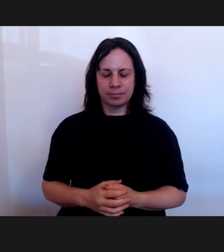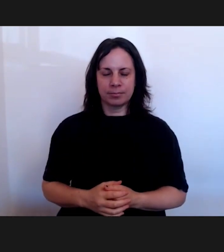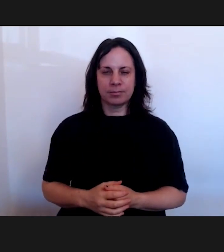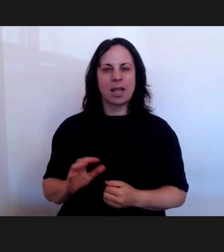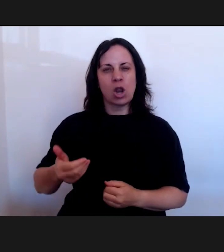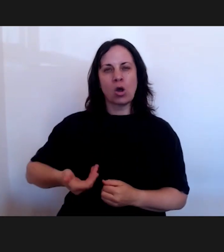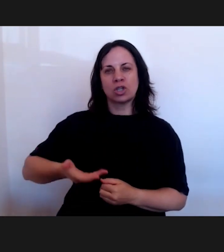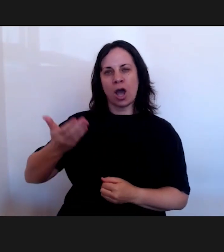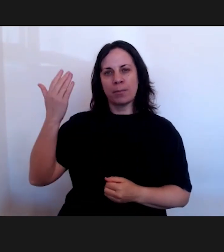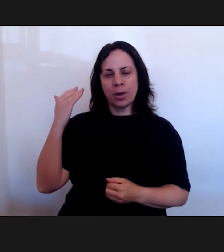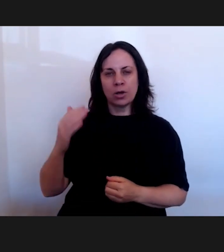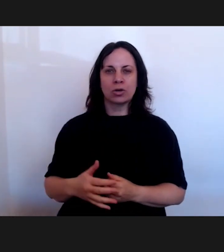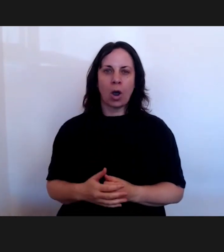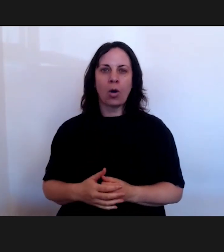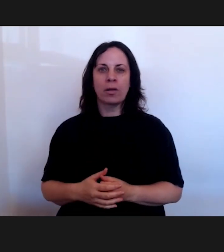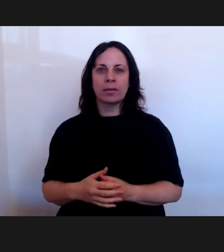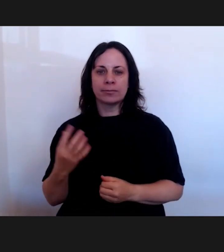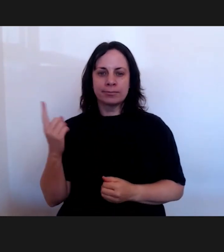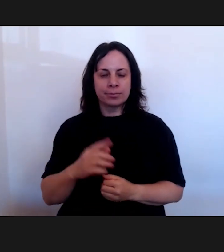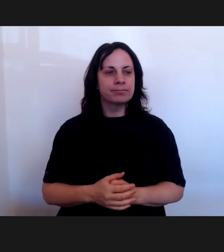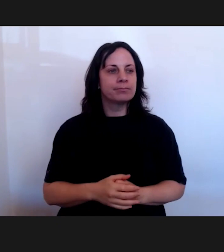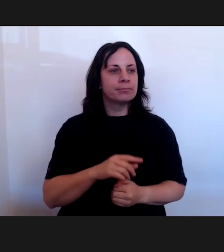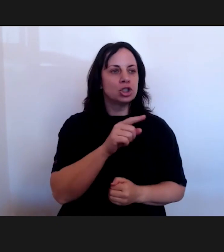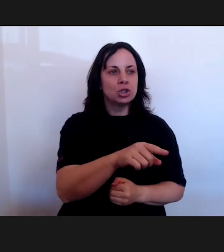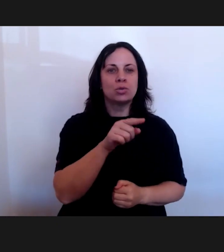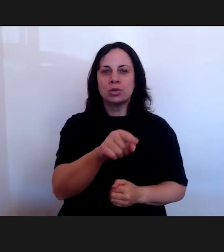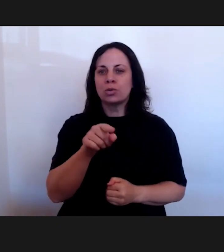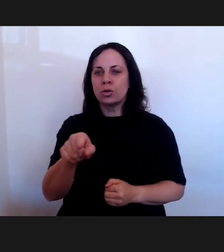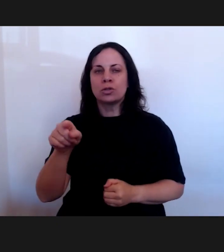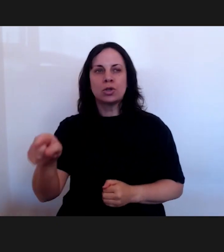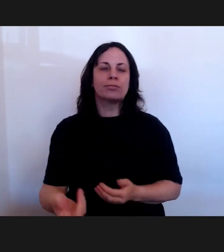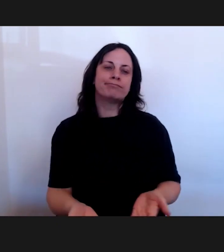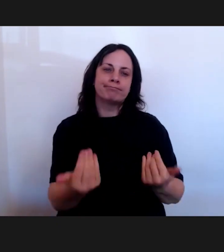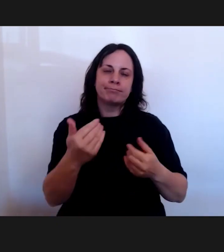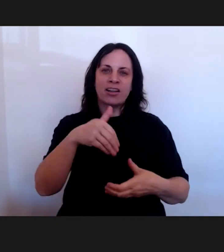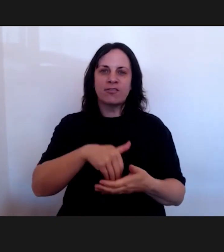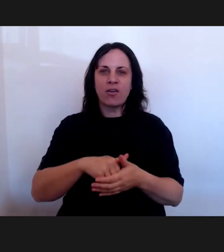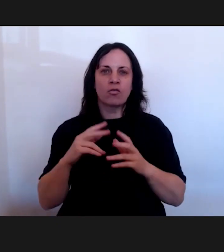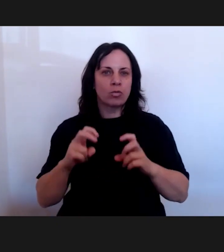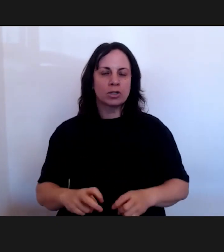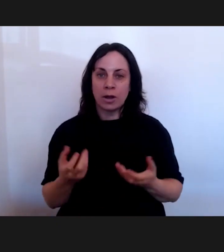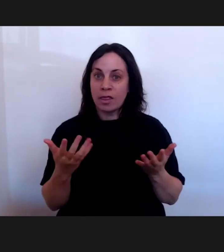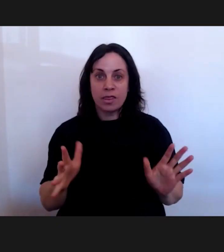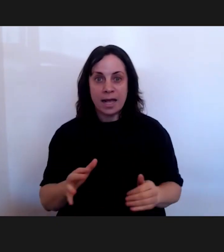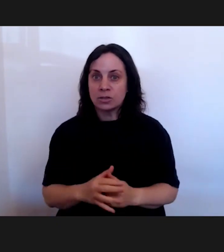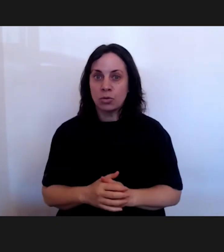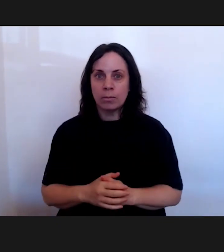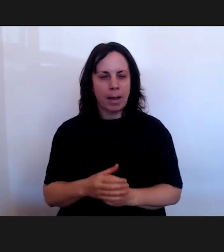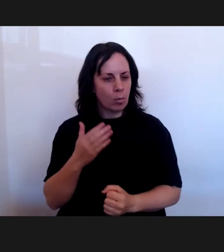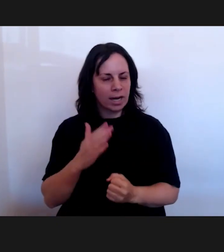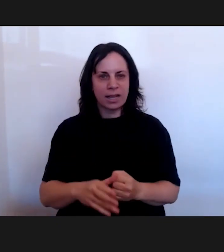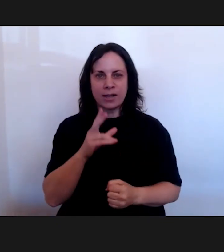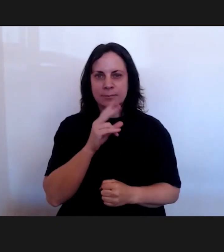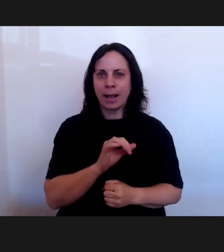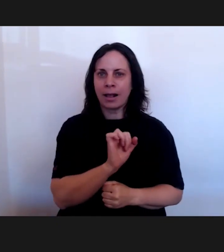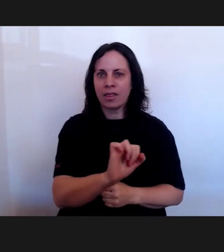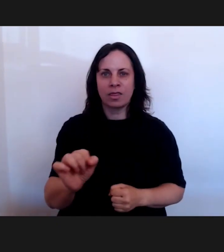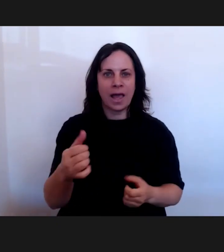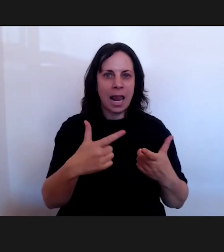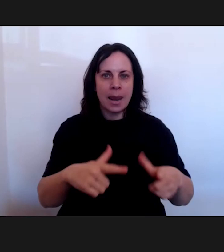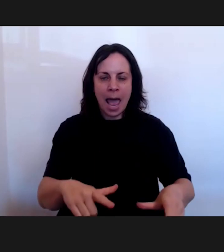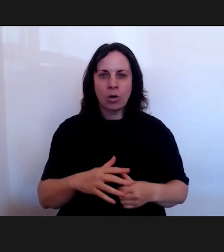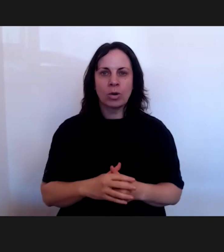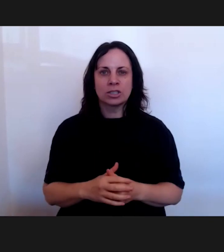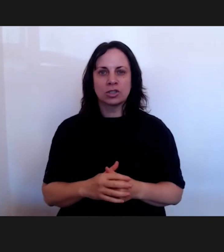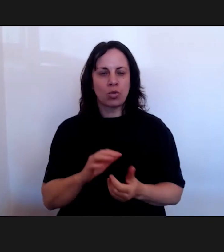saying, you come and participate in this research, and we were new, we didn't speak the language, we were used to